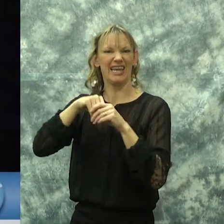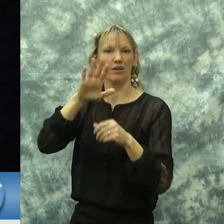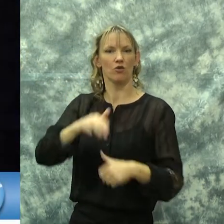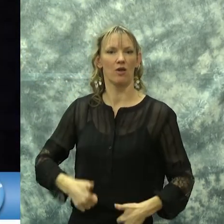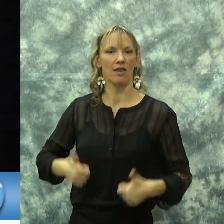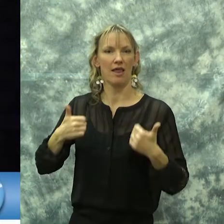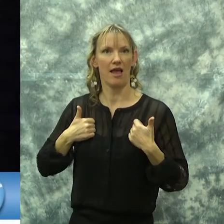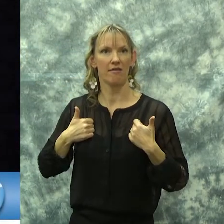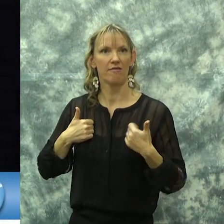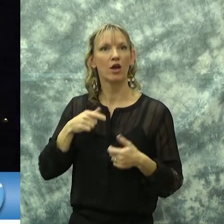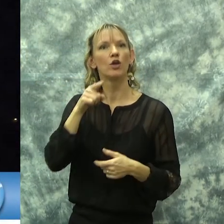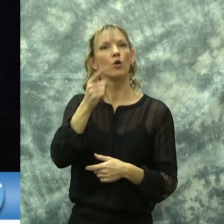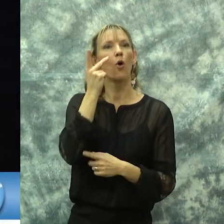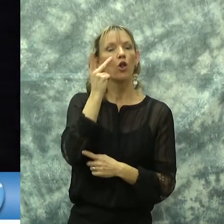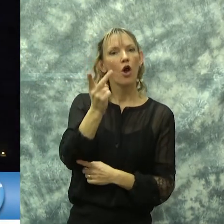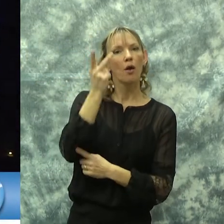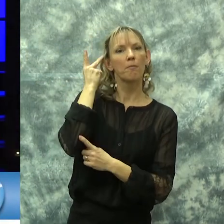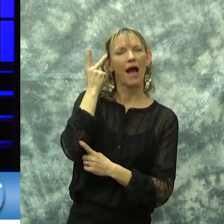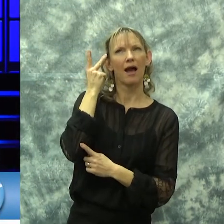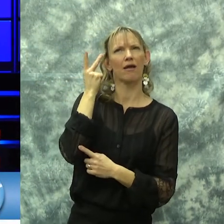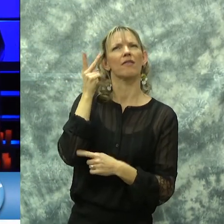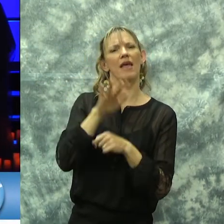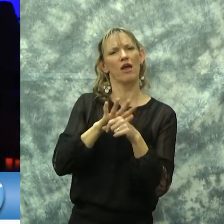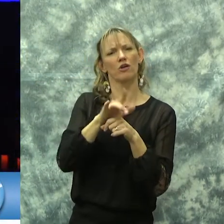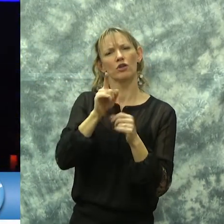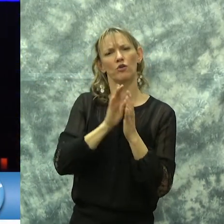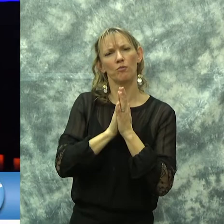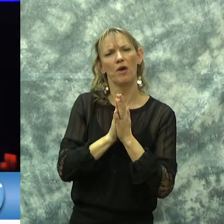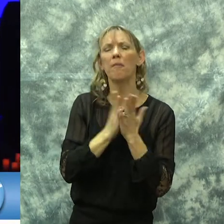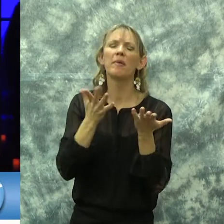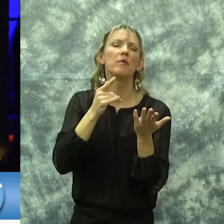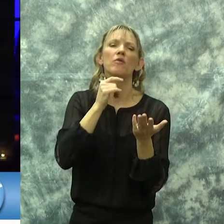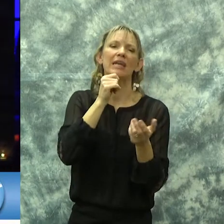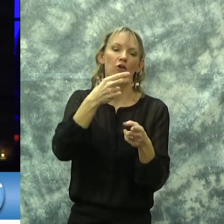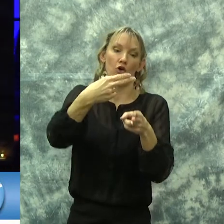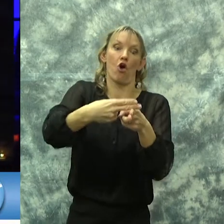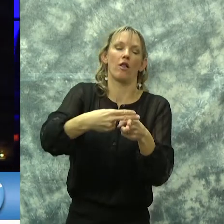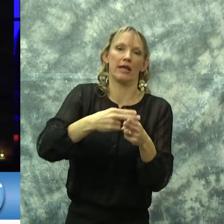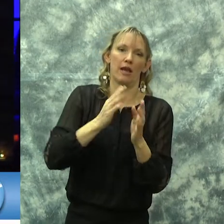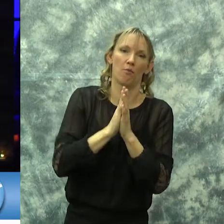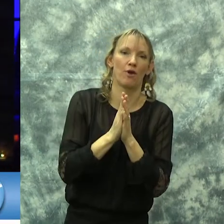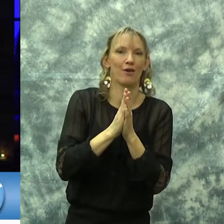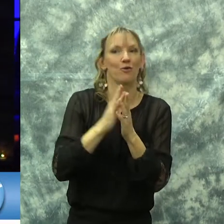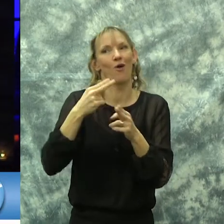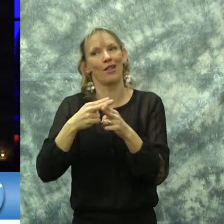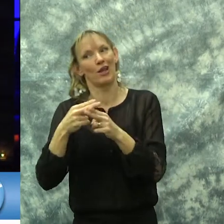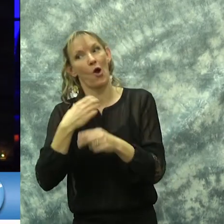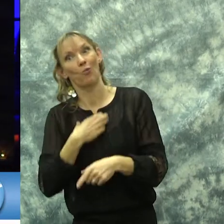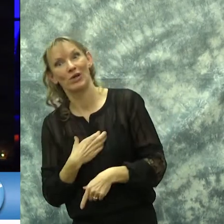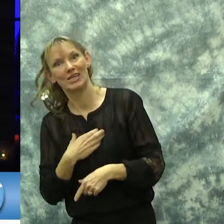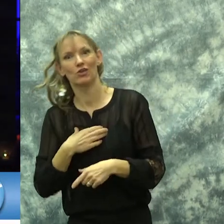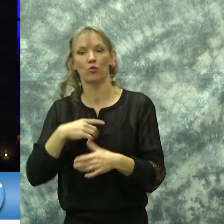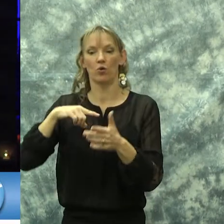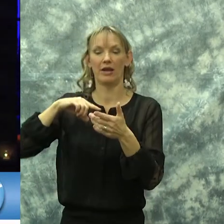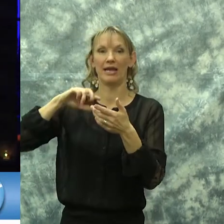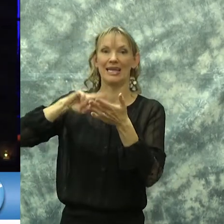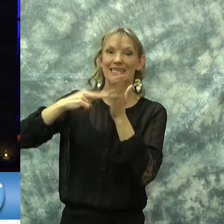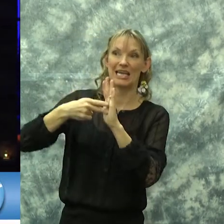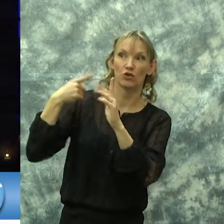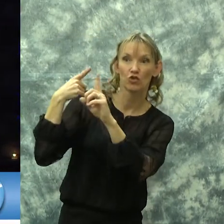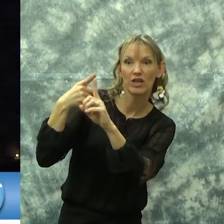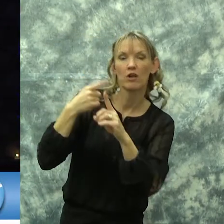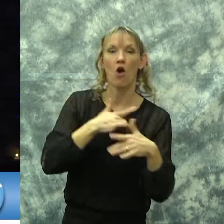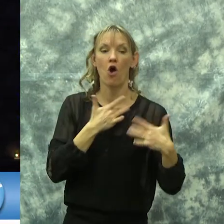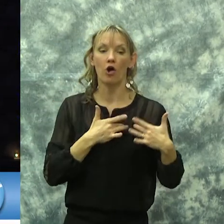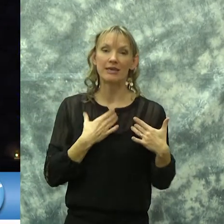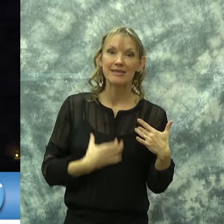where you look back at those places you prayed, and maybe you didn't call it a prayer, maybe it was a wish or an intention or just a